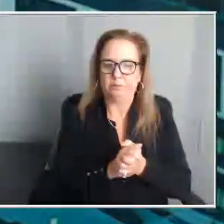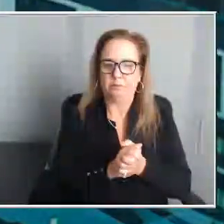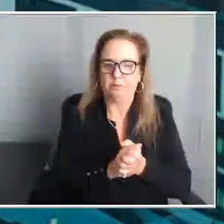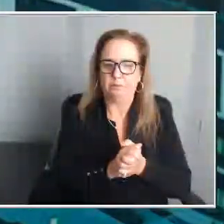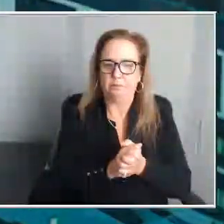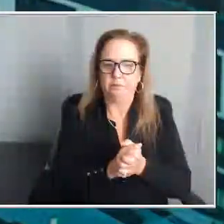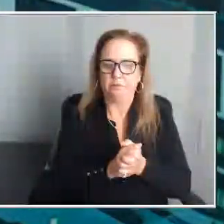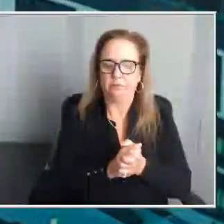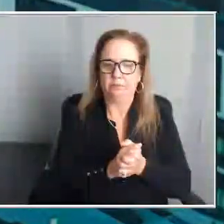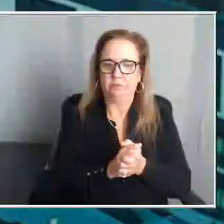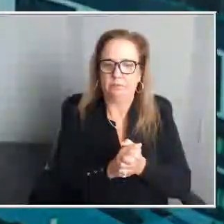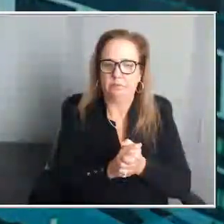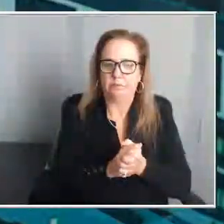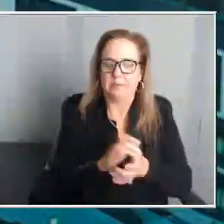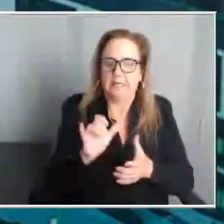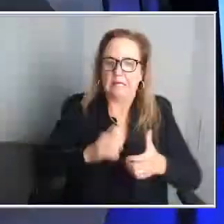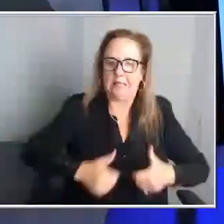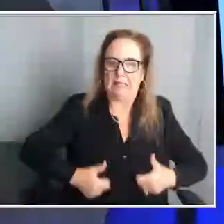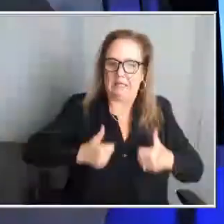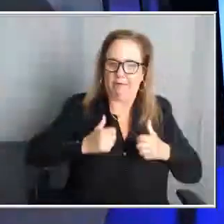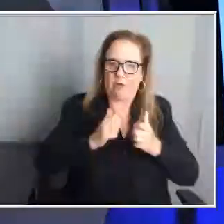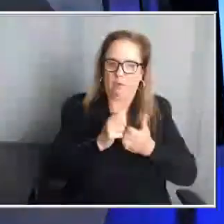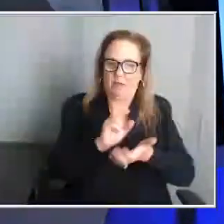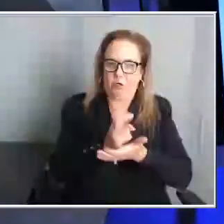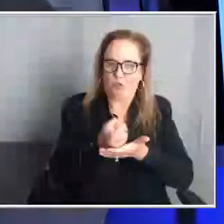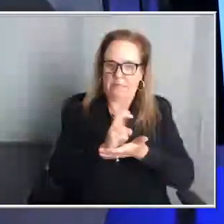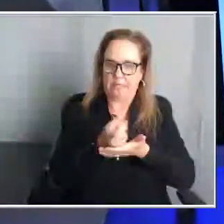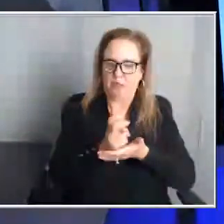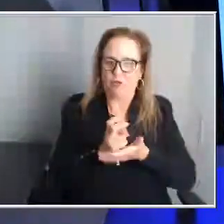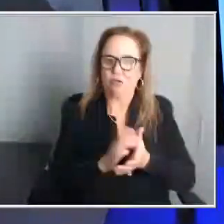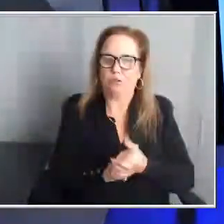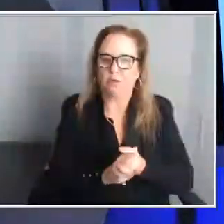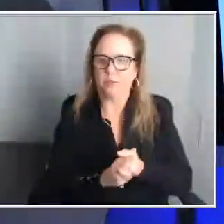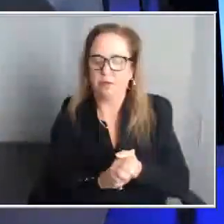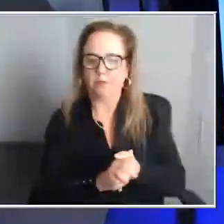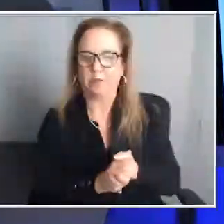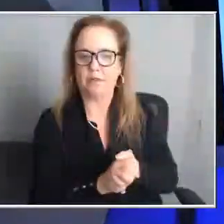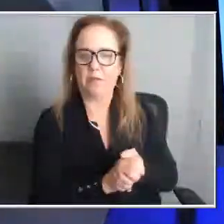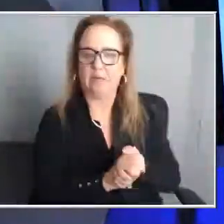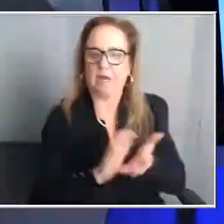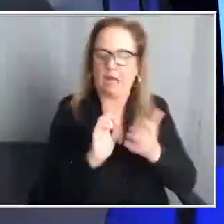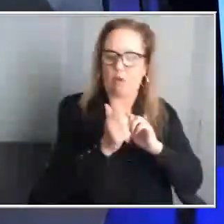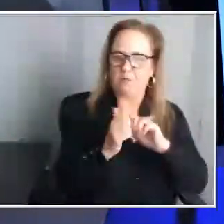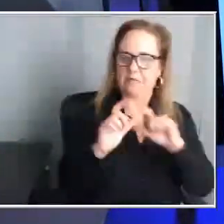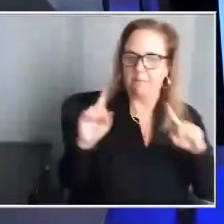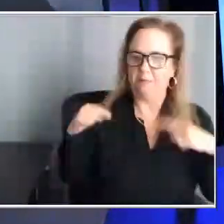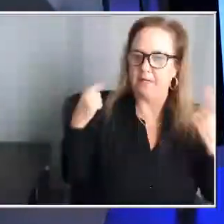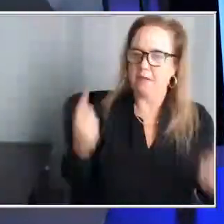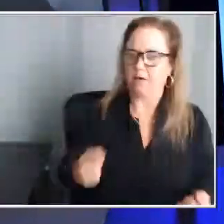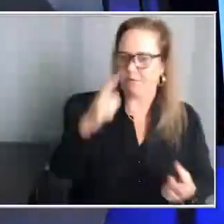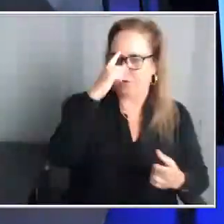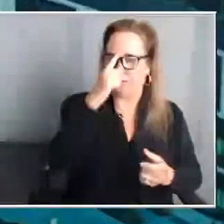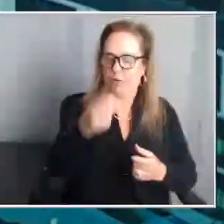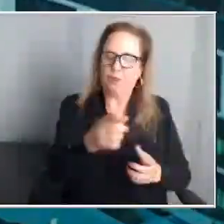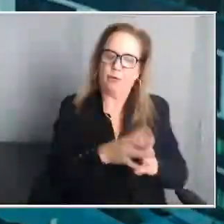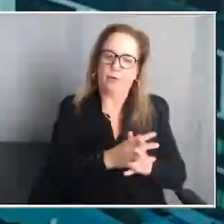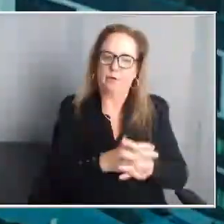don't you tell them what it's like living with your seizures? How's that been for you? Yeah,